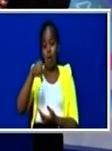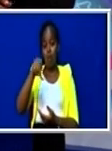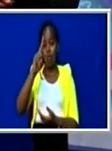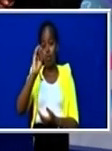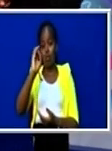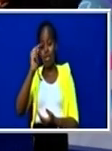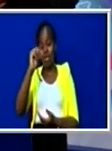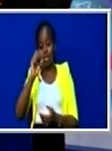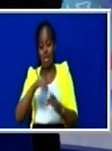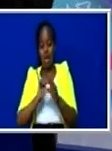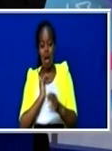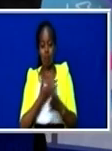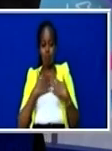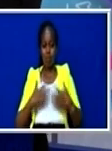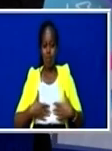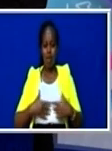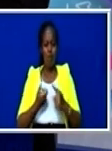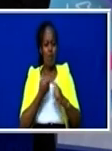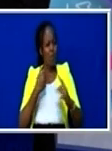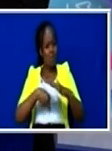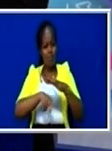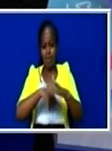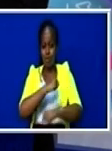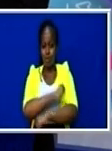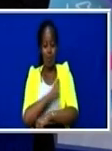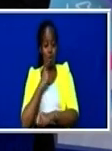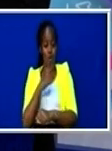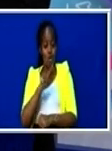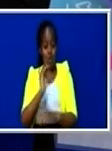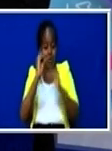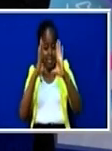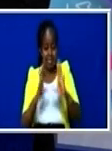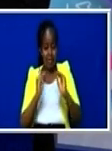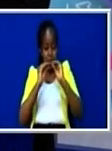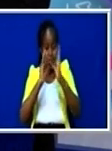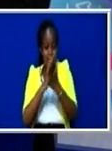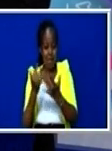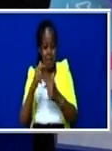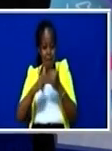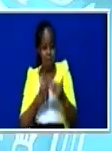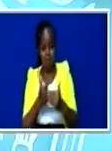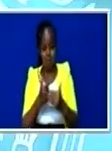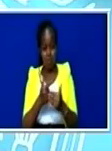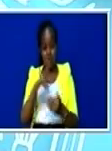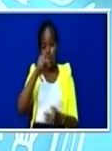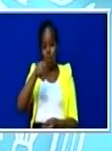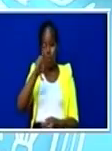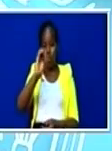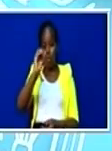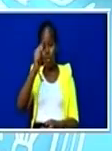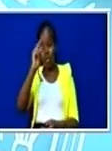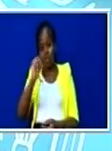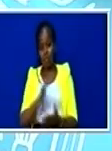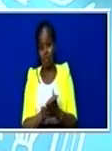our bodies? Yes. Right from primary school, I'm sure. Your primary school teacher taught you something about proteins. Yeah?